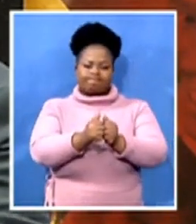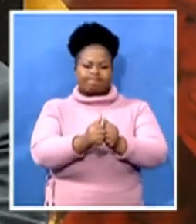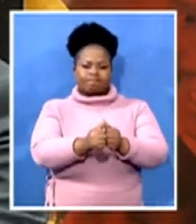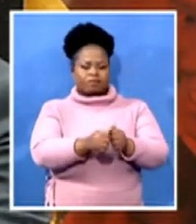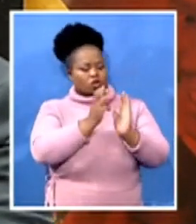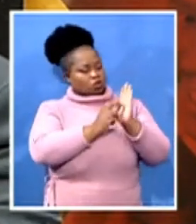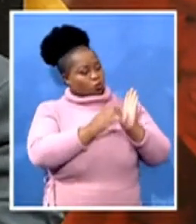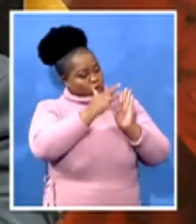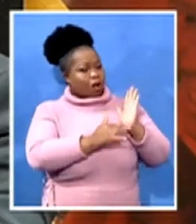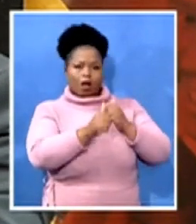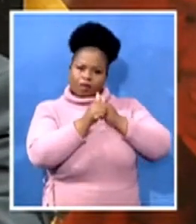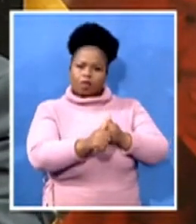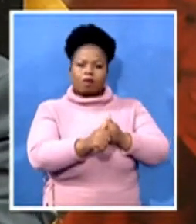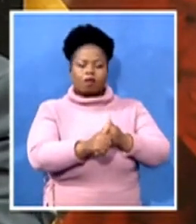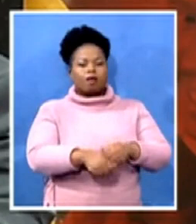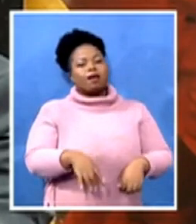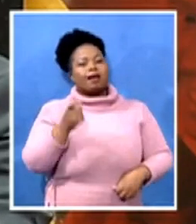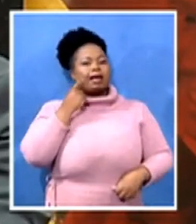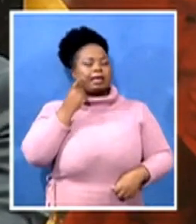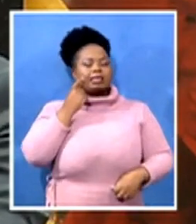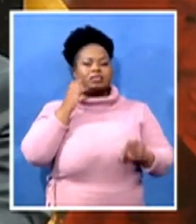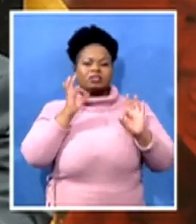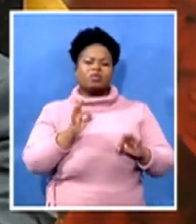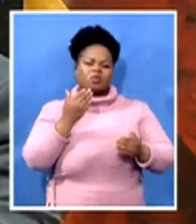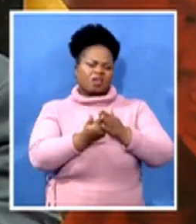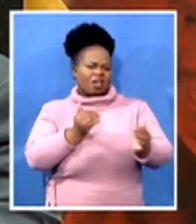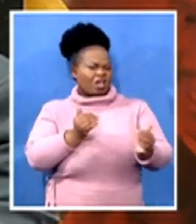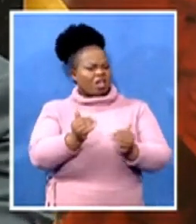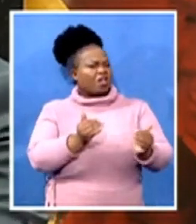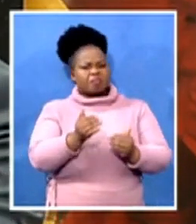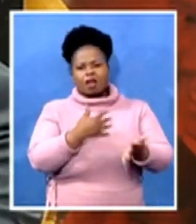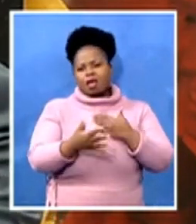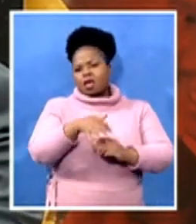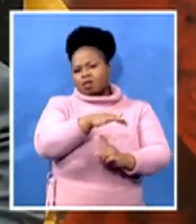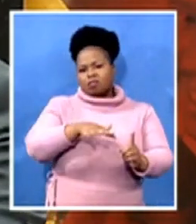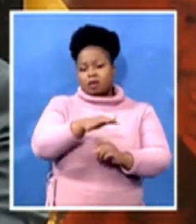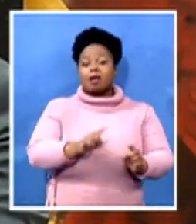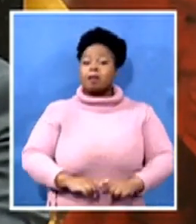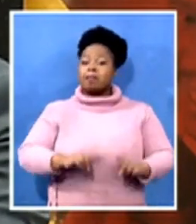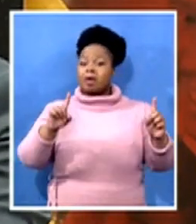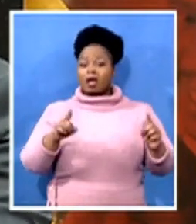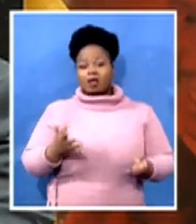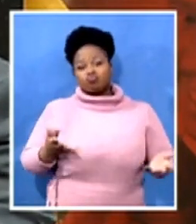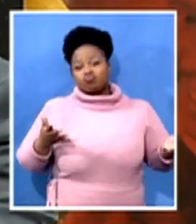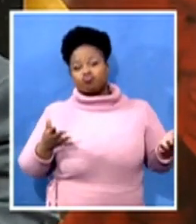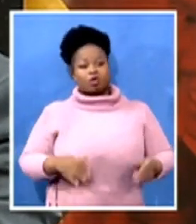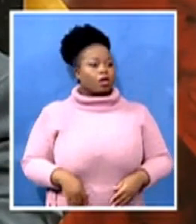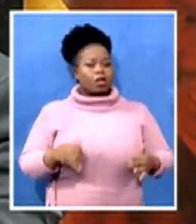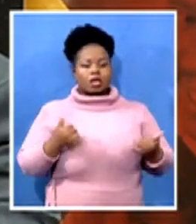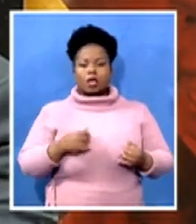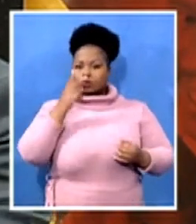zawukwazi ukumelana neengxaki ezijongene nazo. Kodwa xa ngaba la manani akhula ngolu hlobo akhula